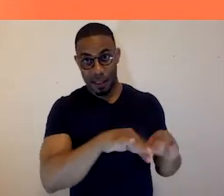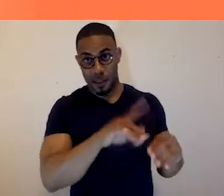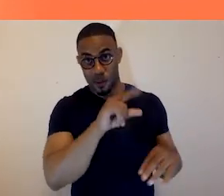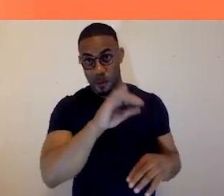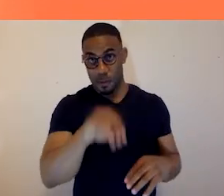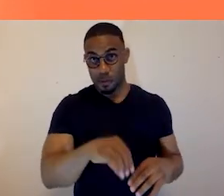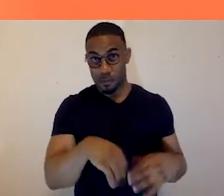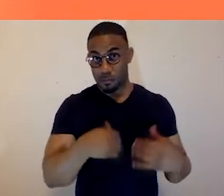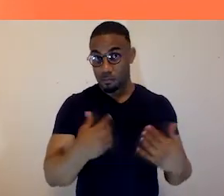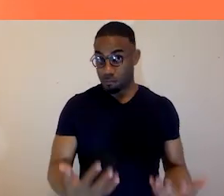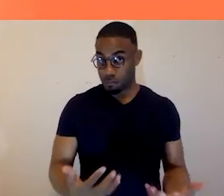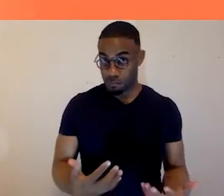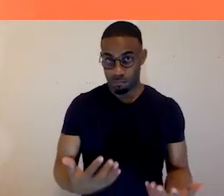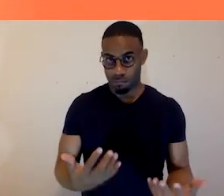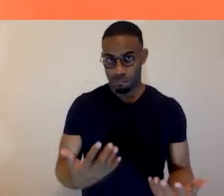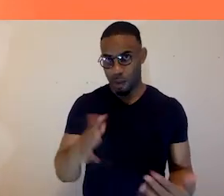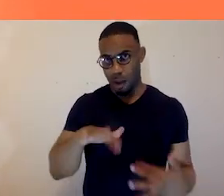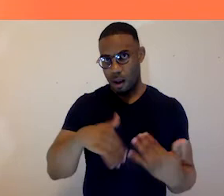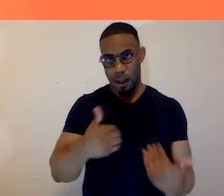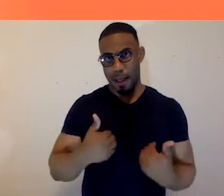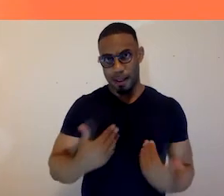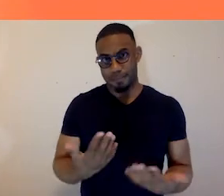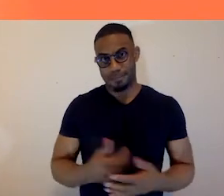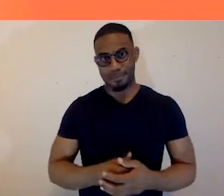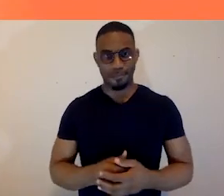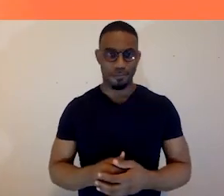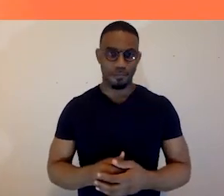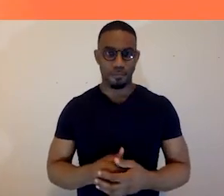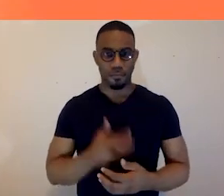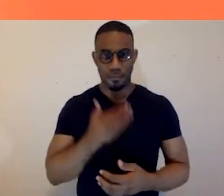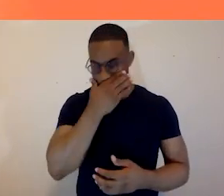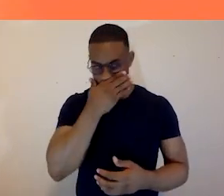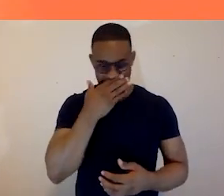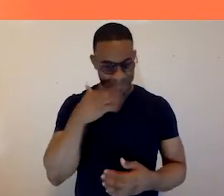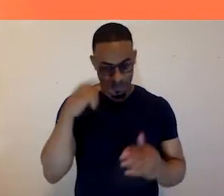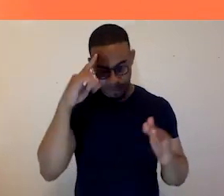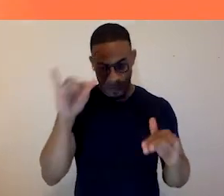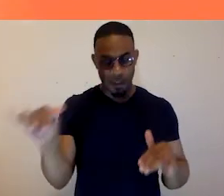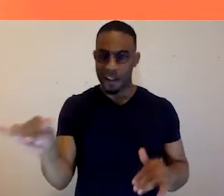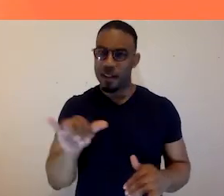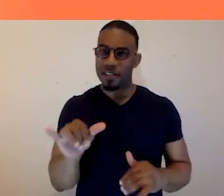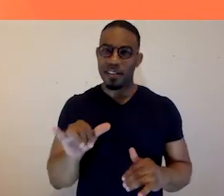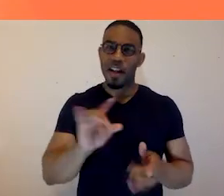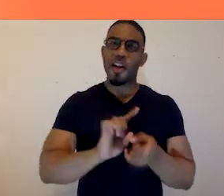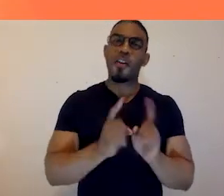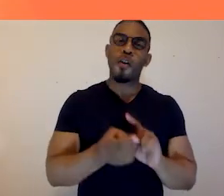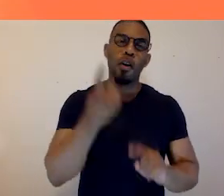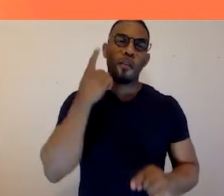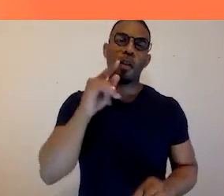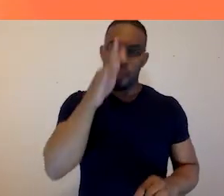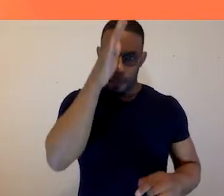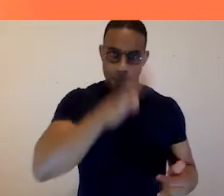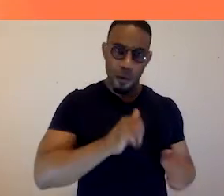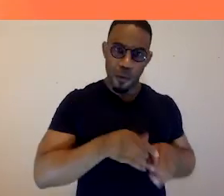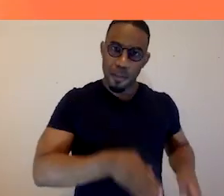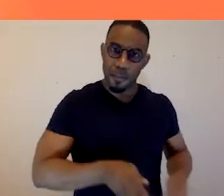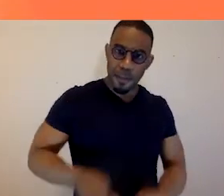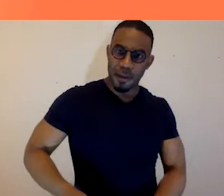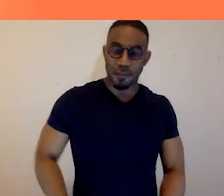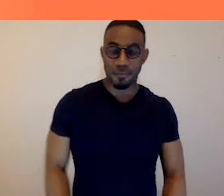20%. That's about all I had, right? And I expect that same conversion for the men with